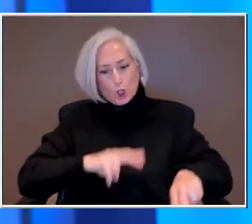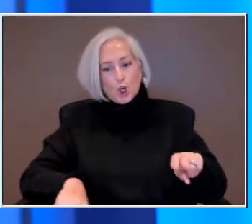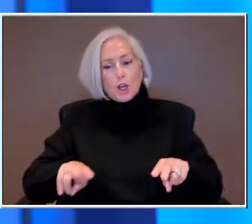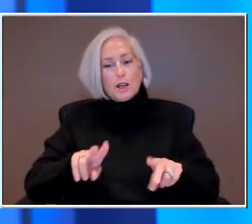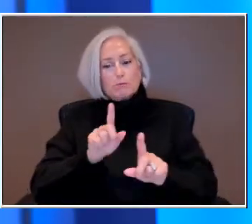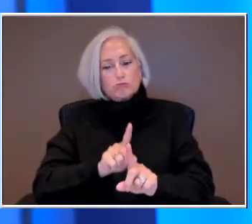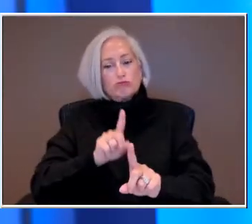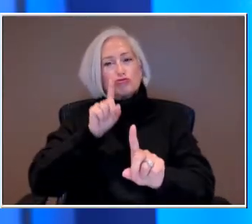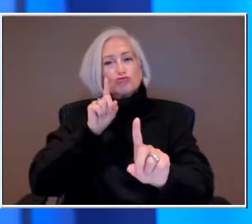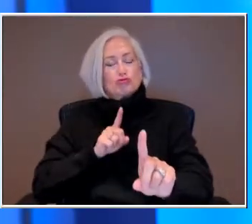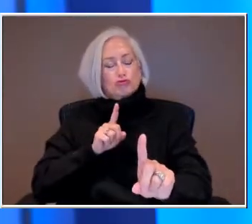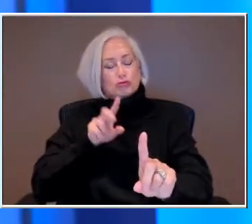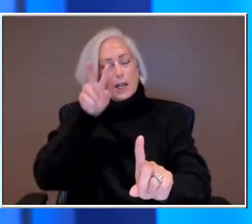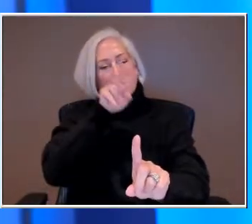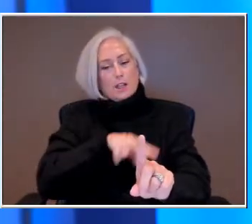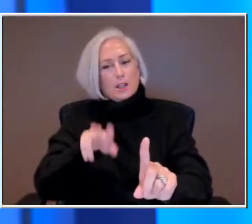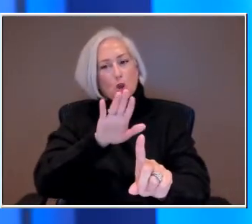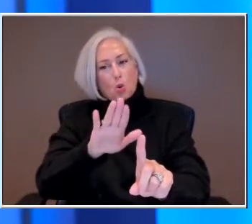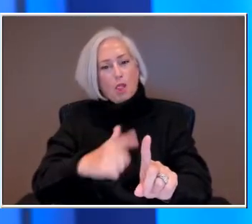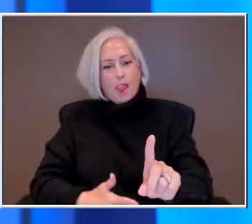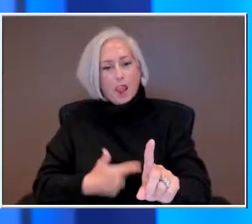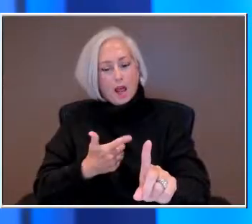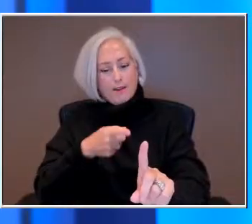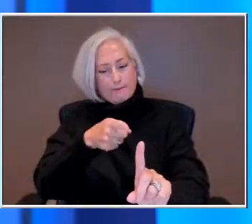your life. And you can